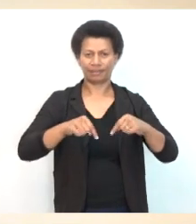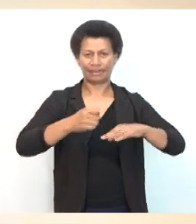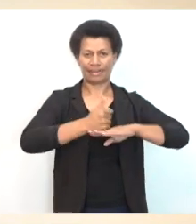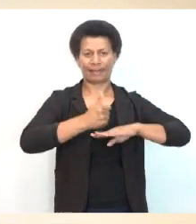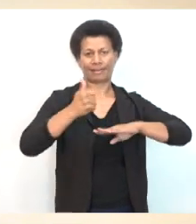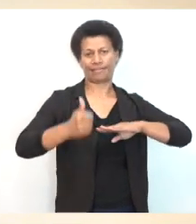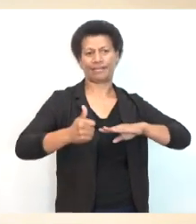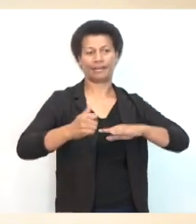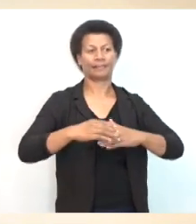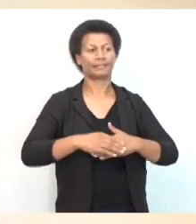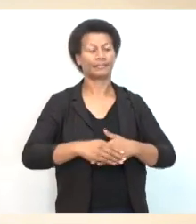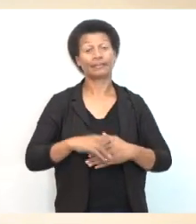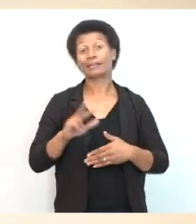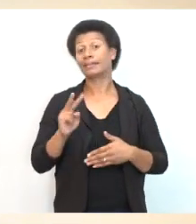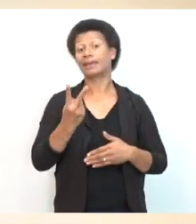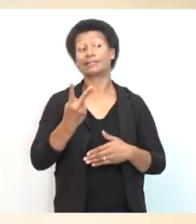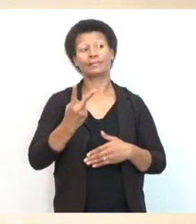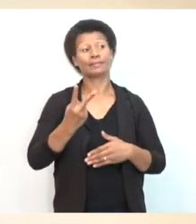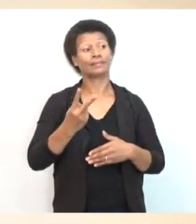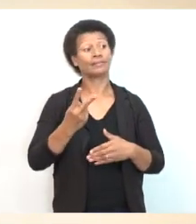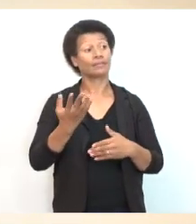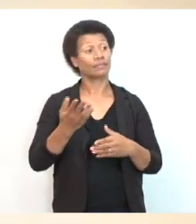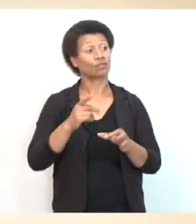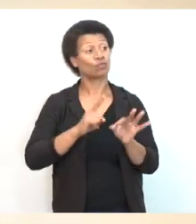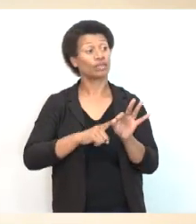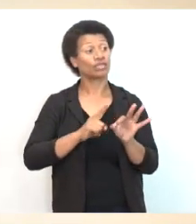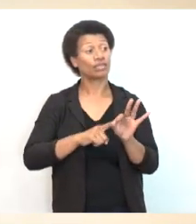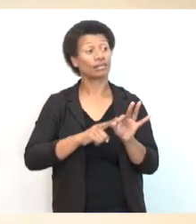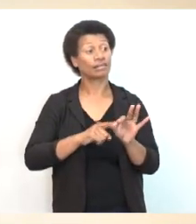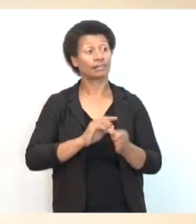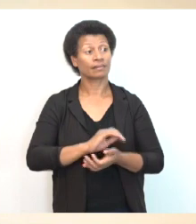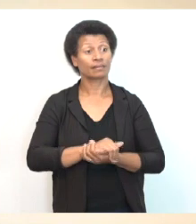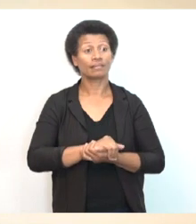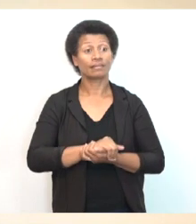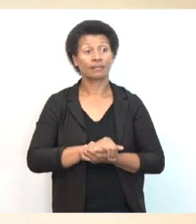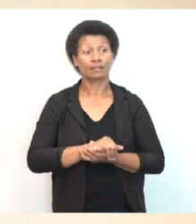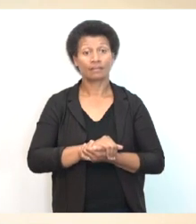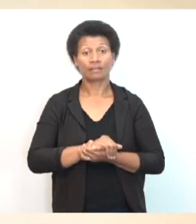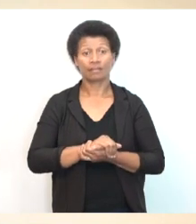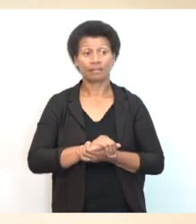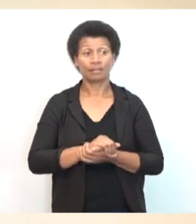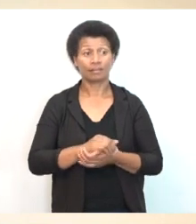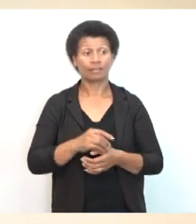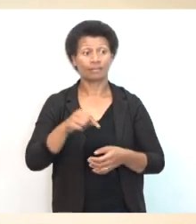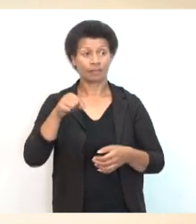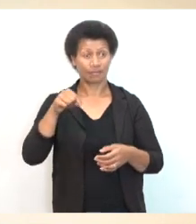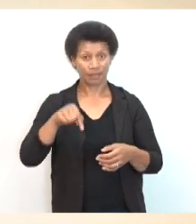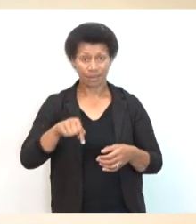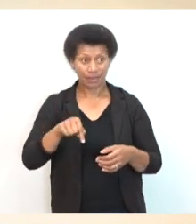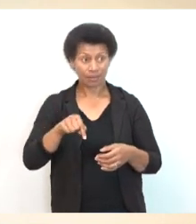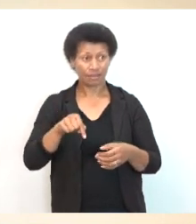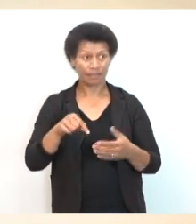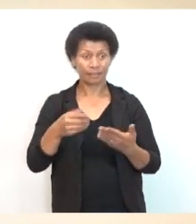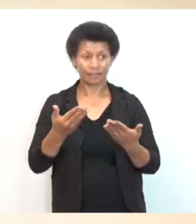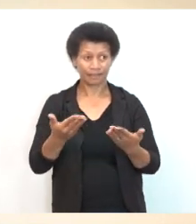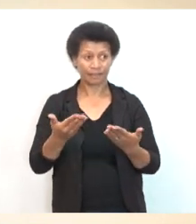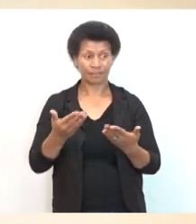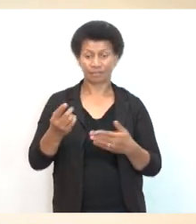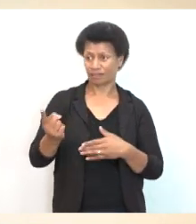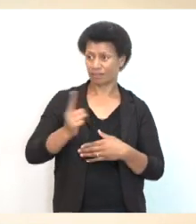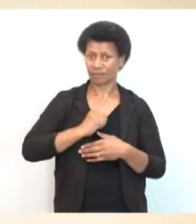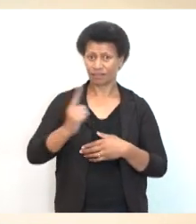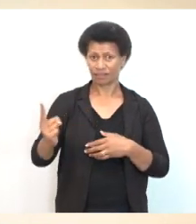So as you understand, it will take government agencies like my office and other agencies to sit down, deliberate before we